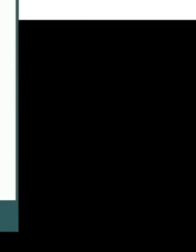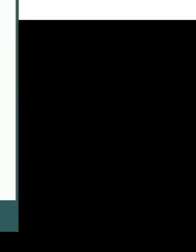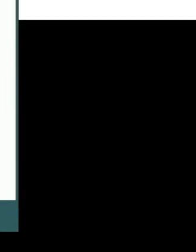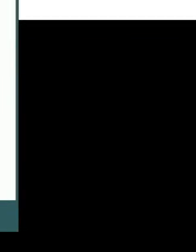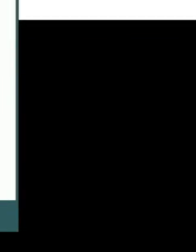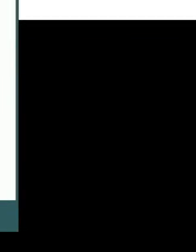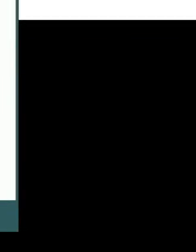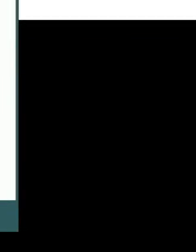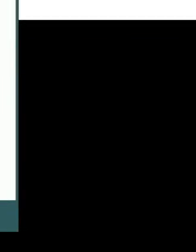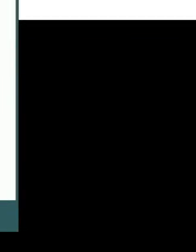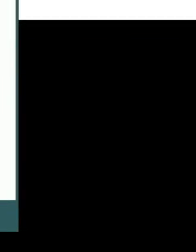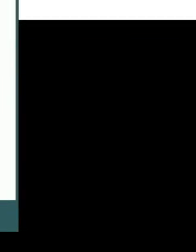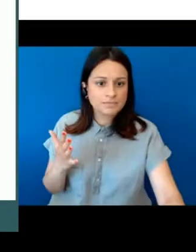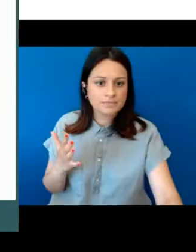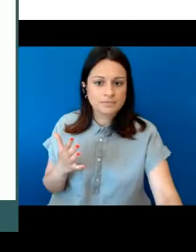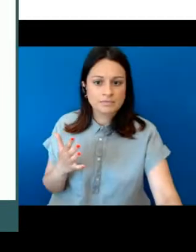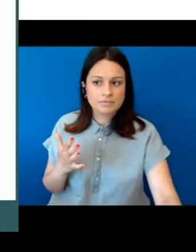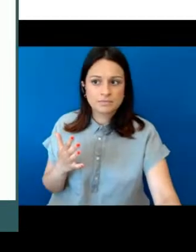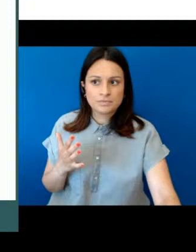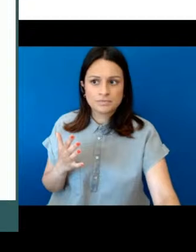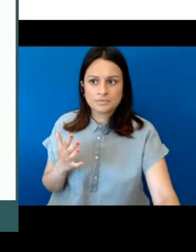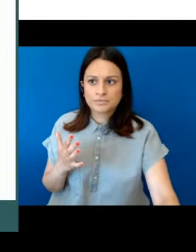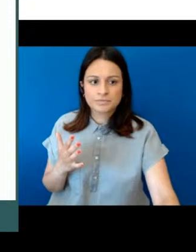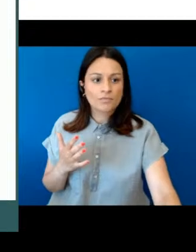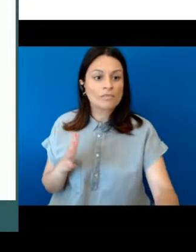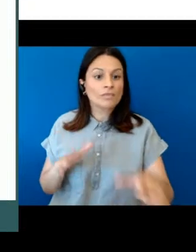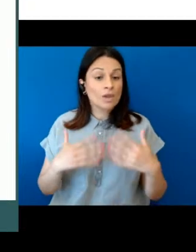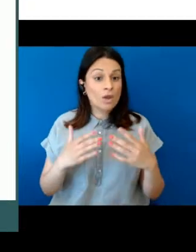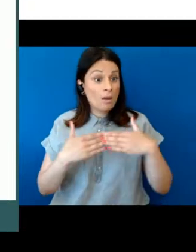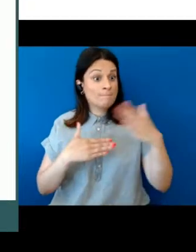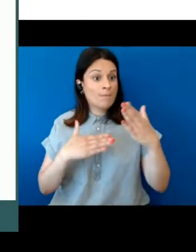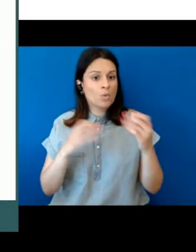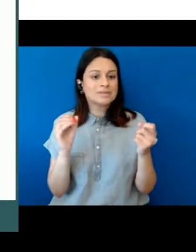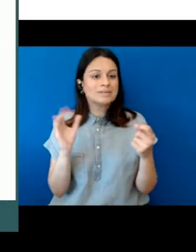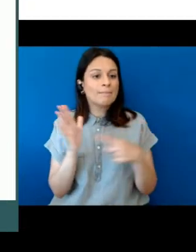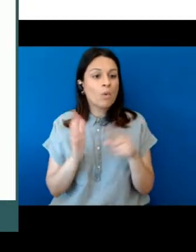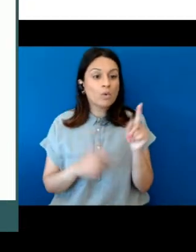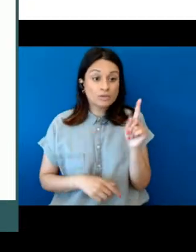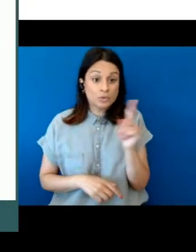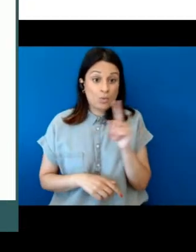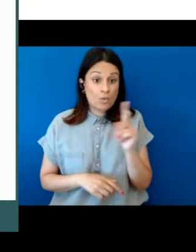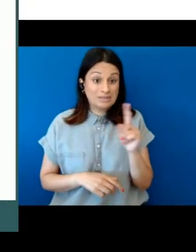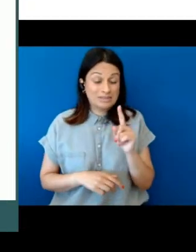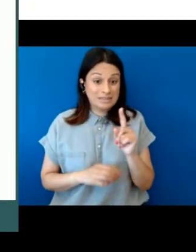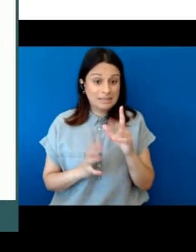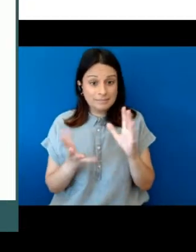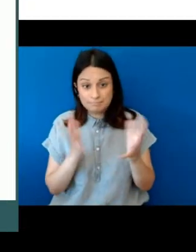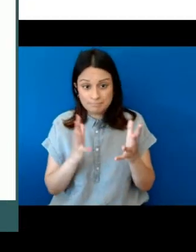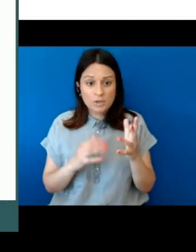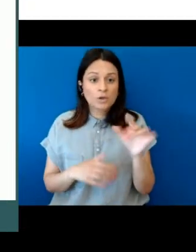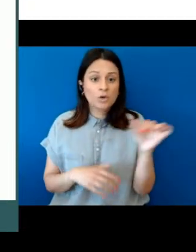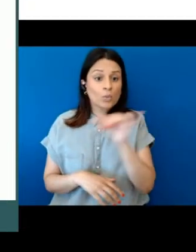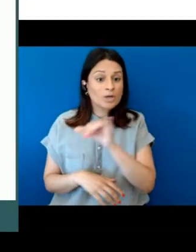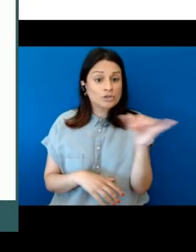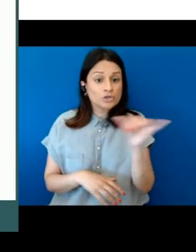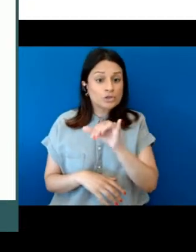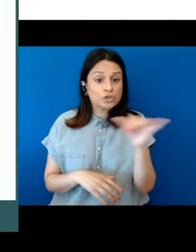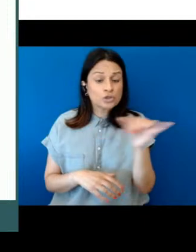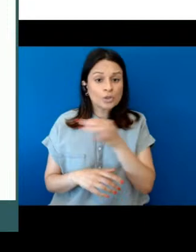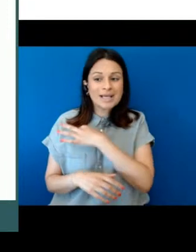testing. But the most important one, in many ways, is actually the clinical history.